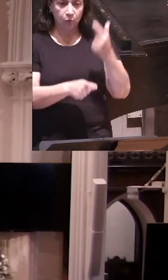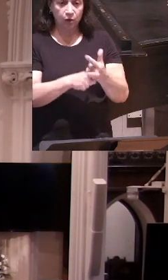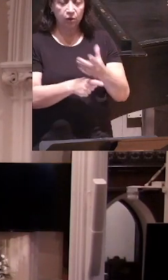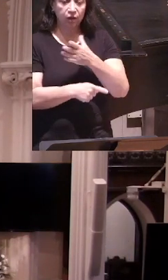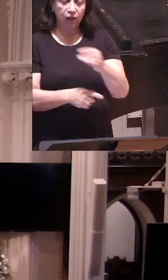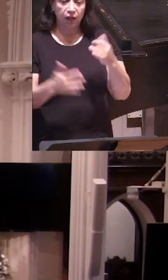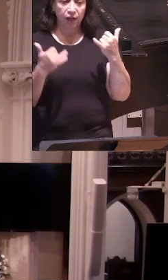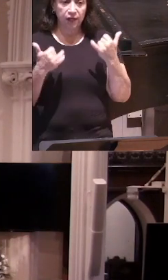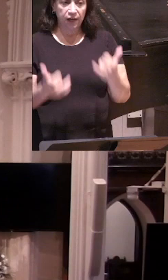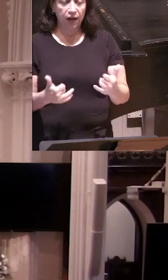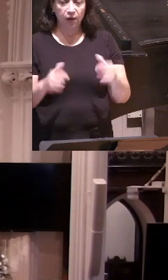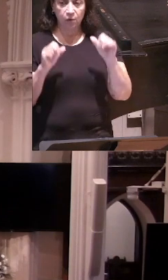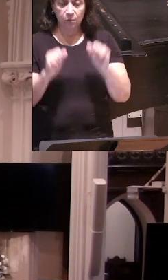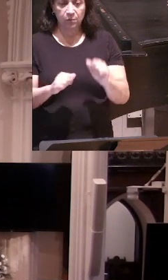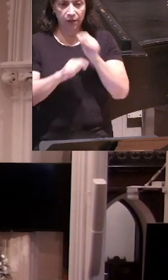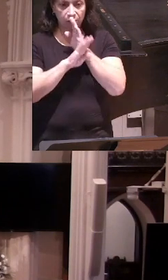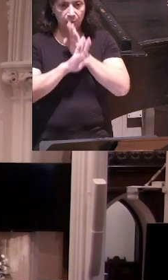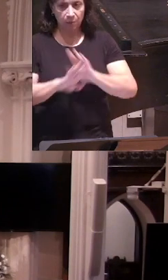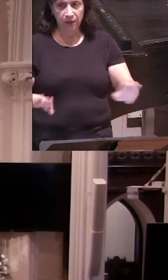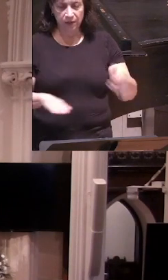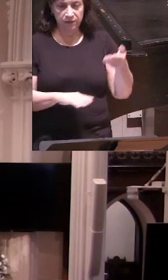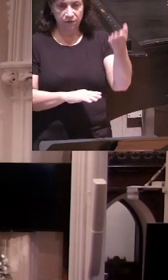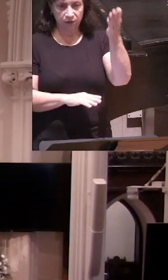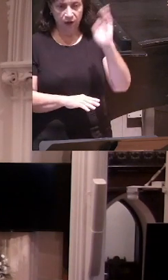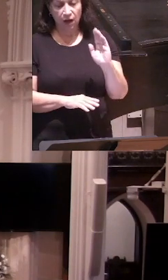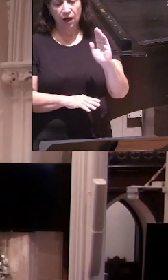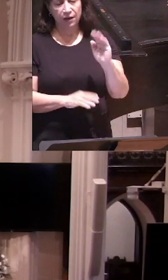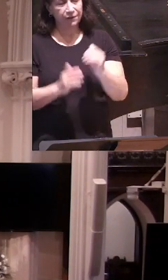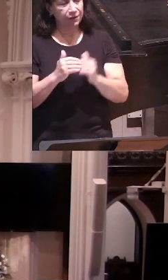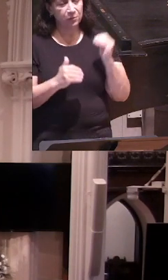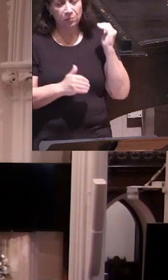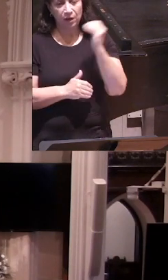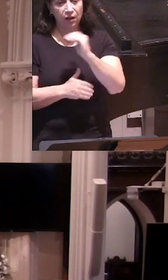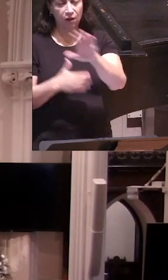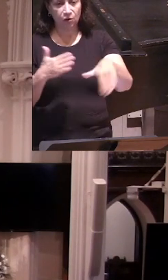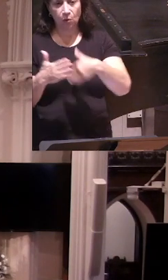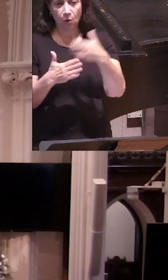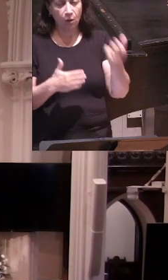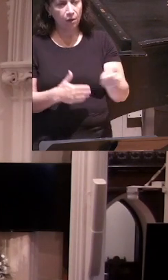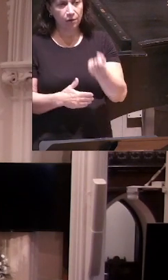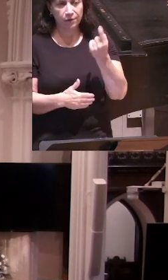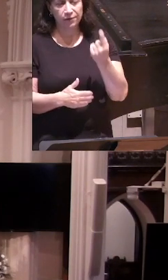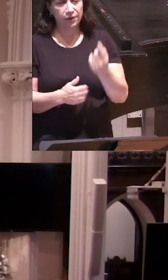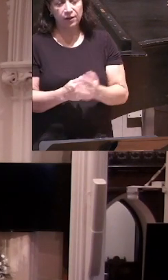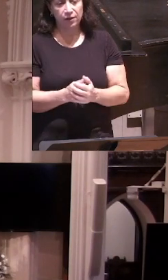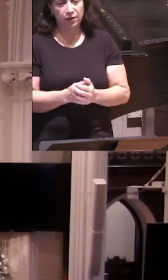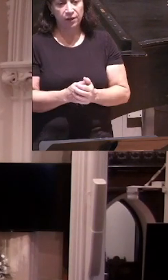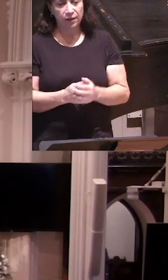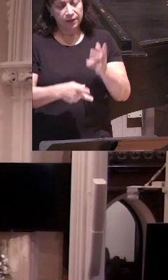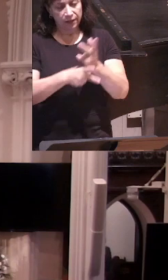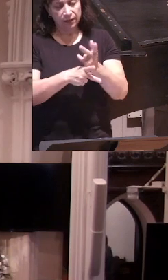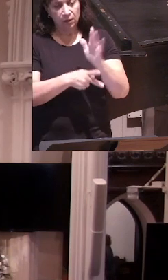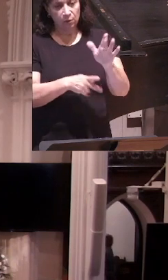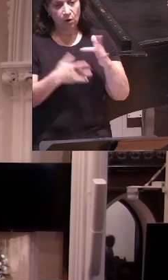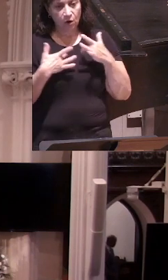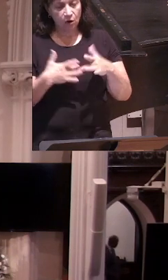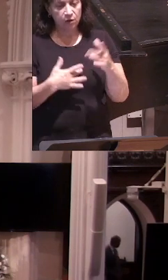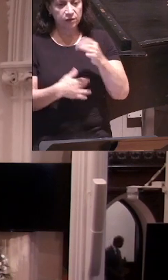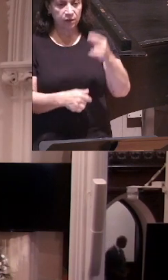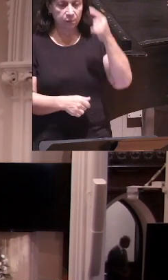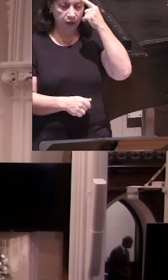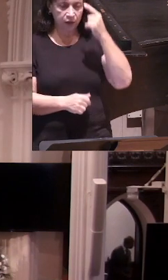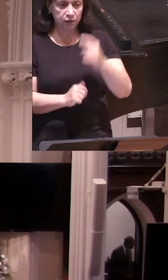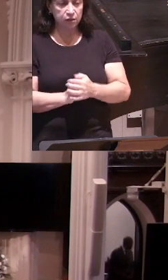And now, may the peace of God, which passeth all understanding, keep your hearts and